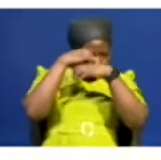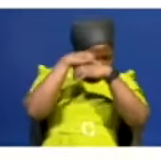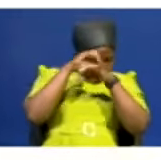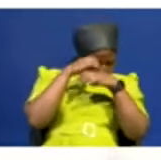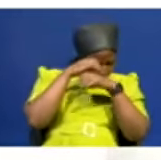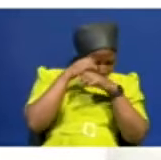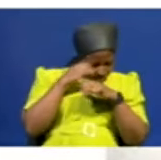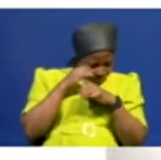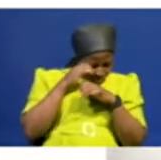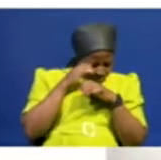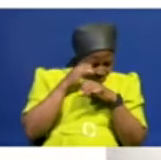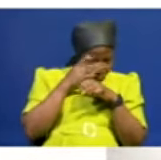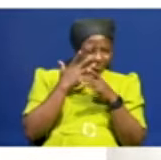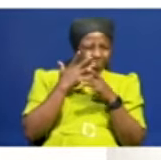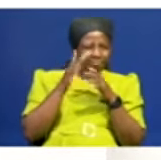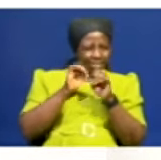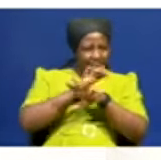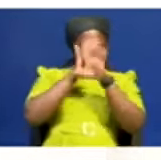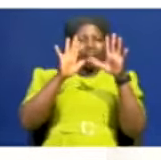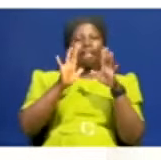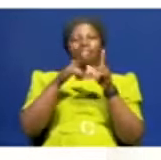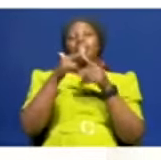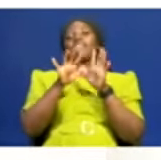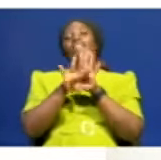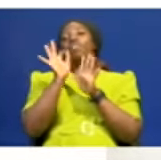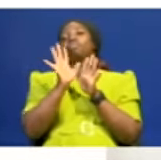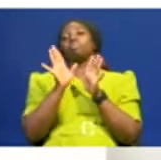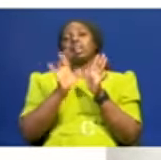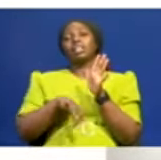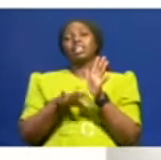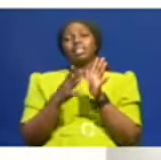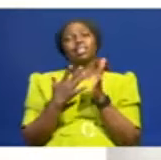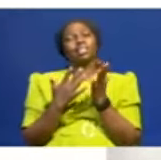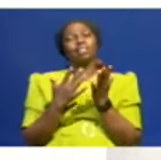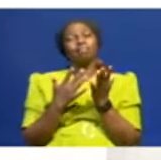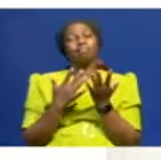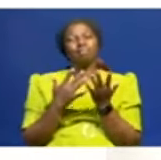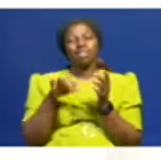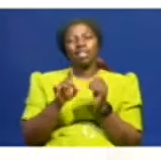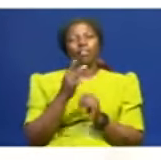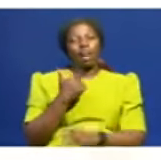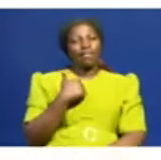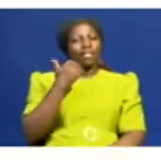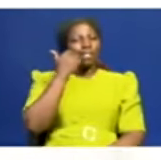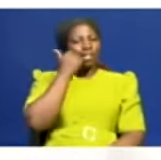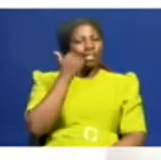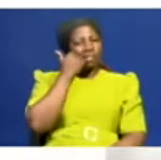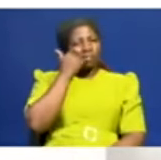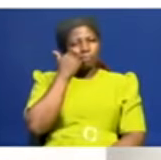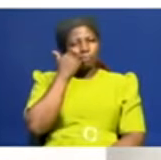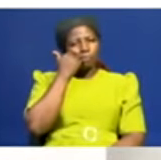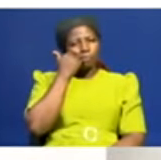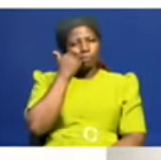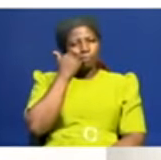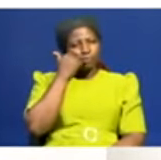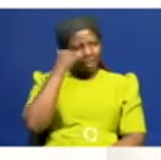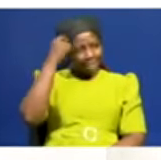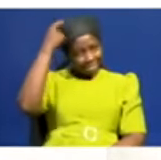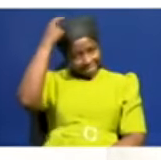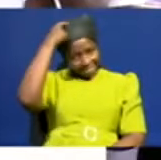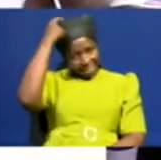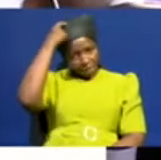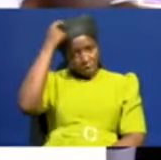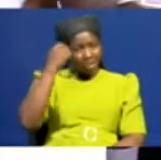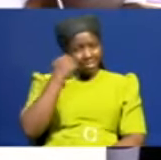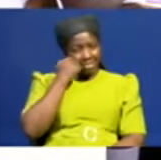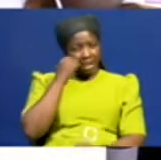laboratory investigations, and we found out that she's having cerebral form of severe